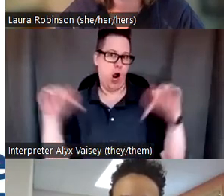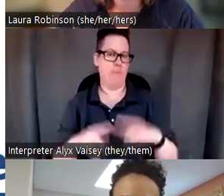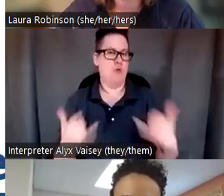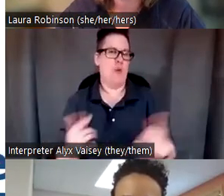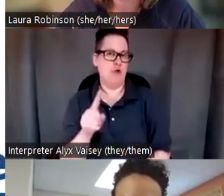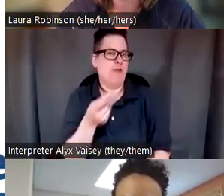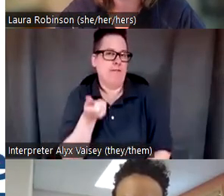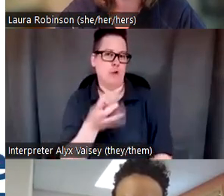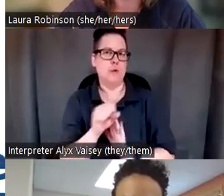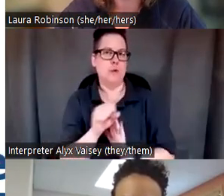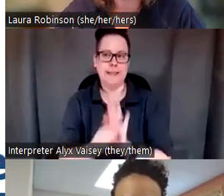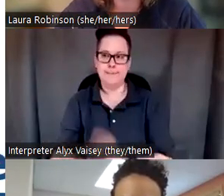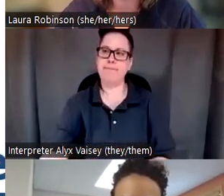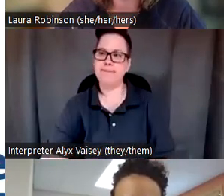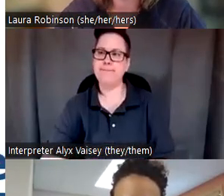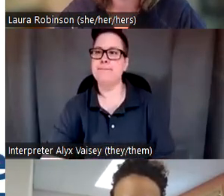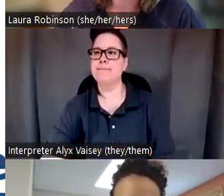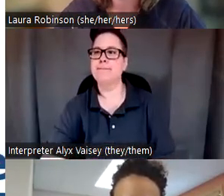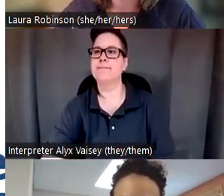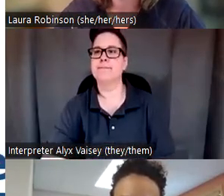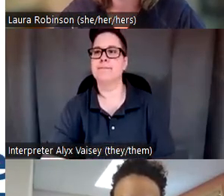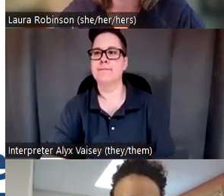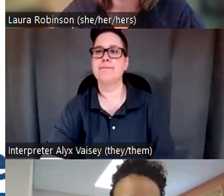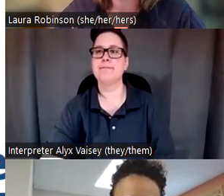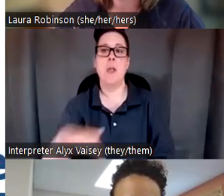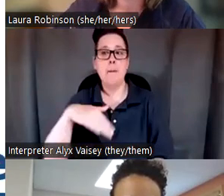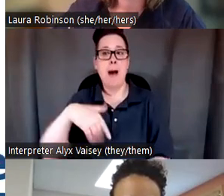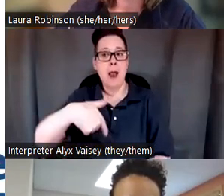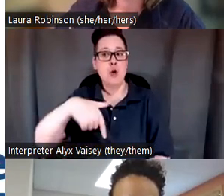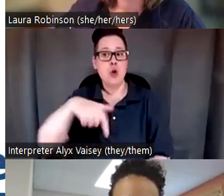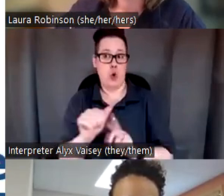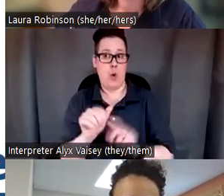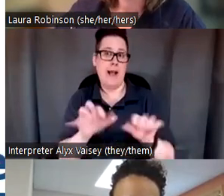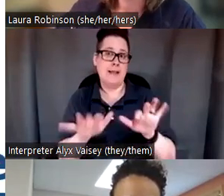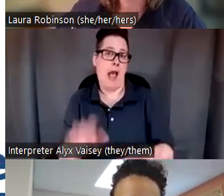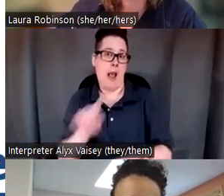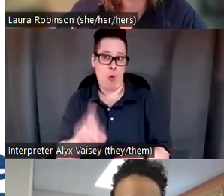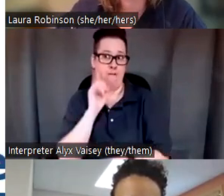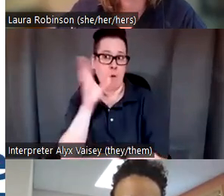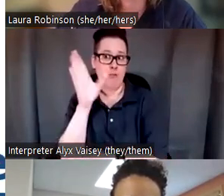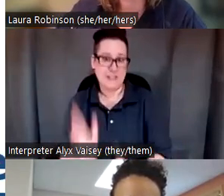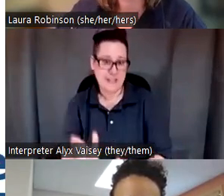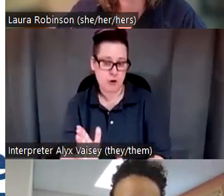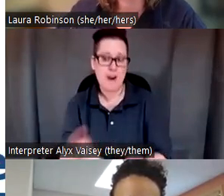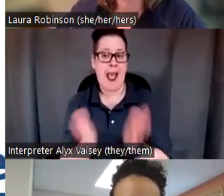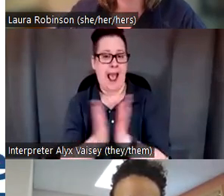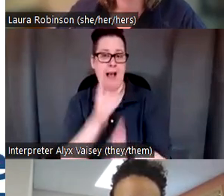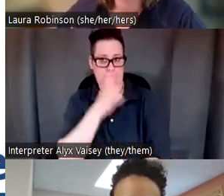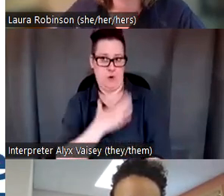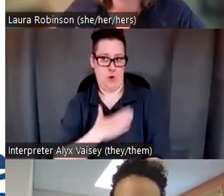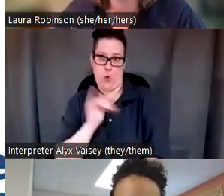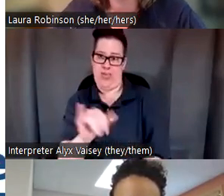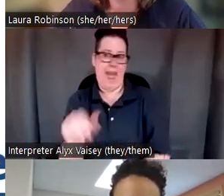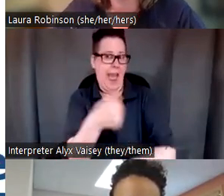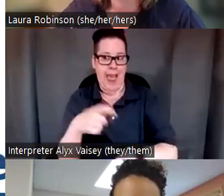states with us. The Q&A button on your toolbar will allow you to type in a question for the presenter. We ask that you use this button at any